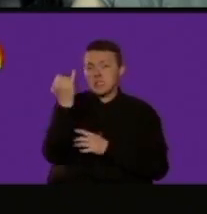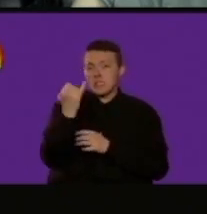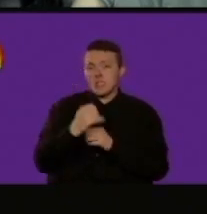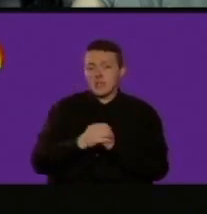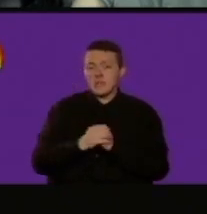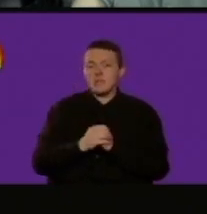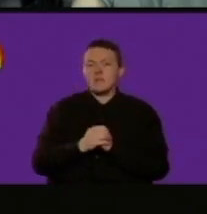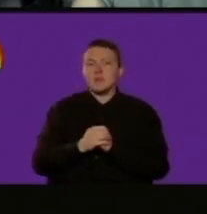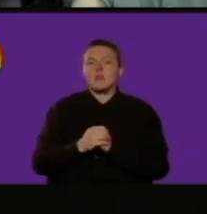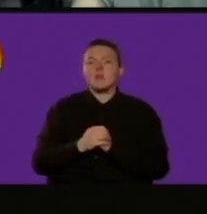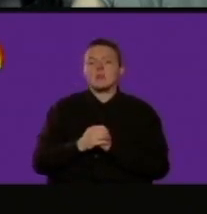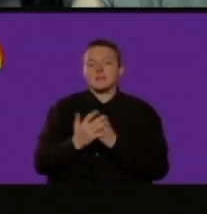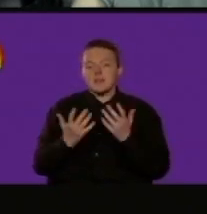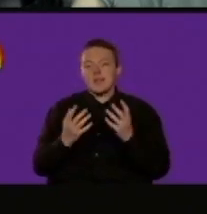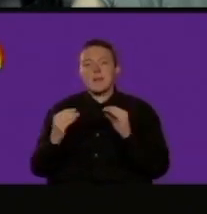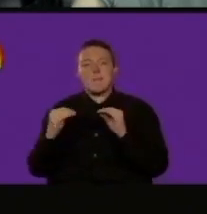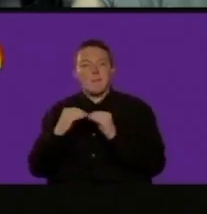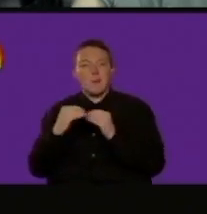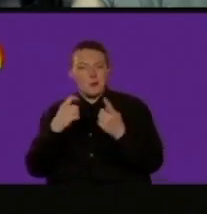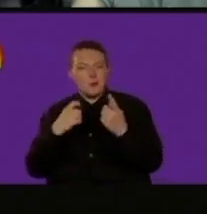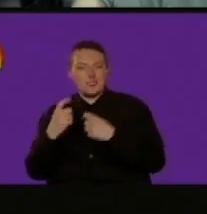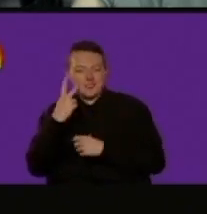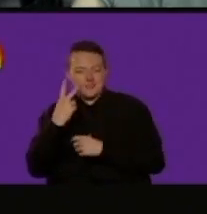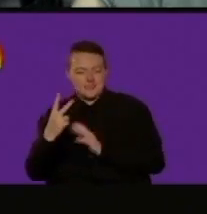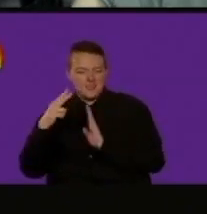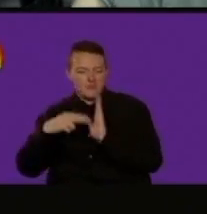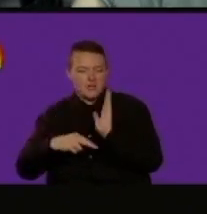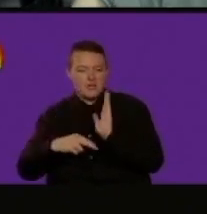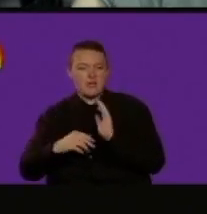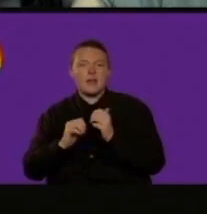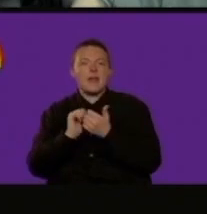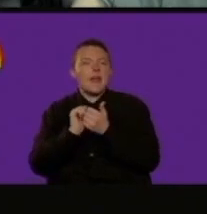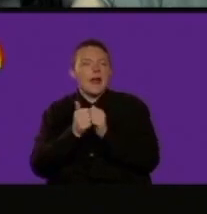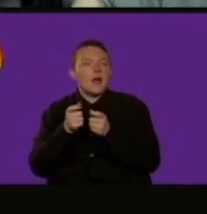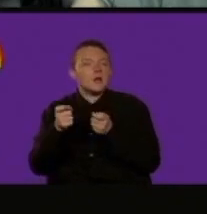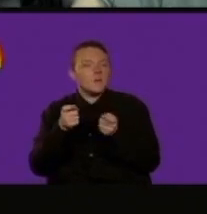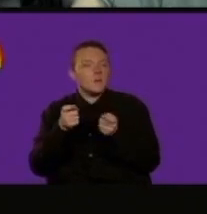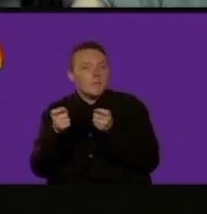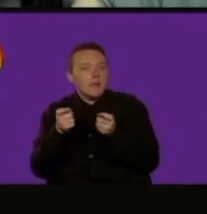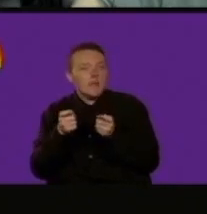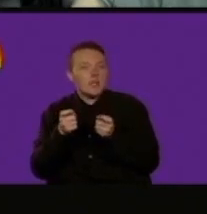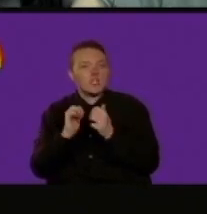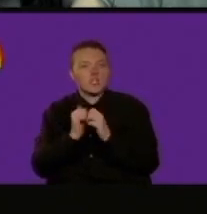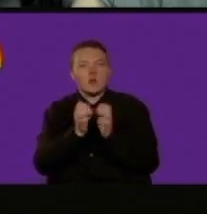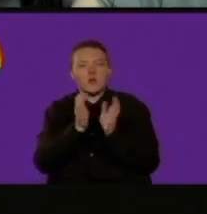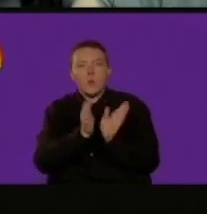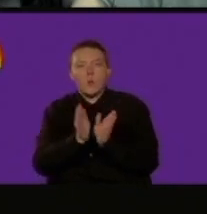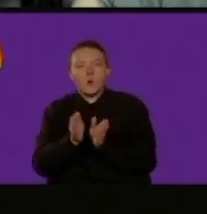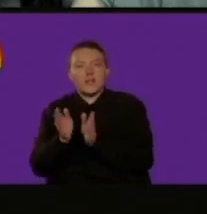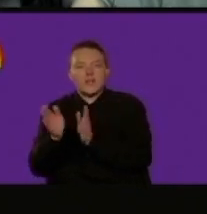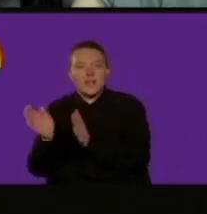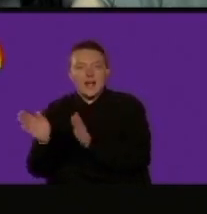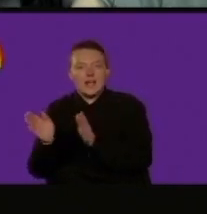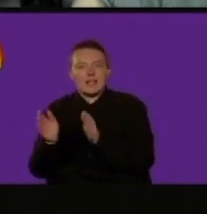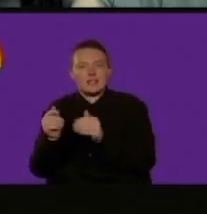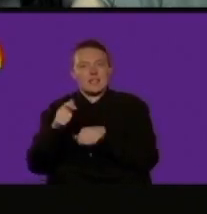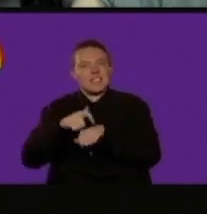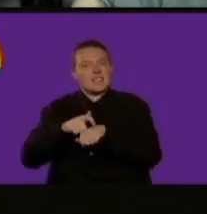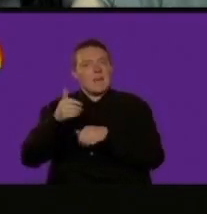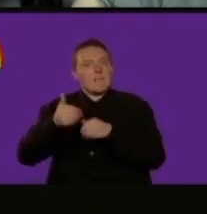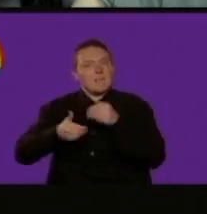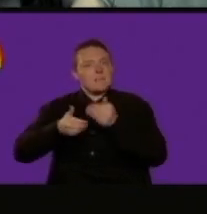in order to have conversations, and we use storyboards. I don't know how to say